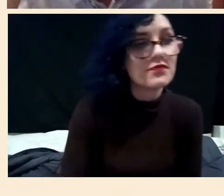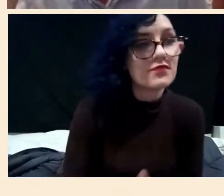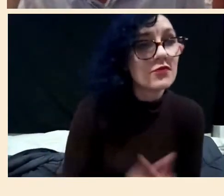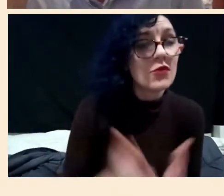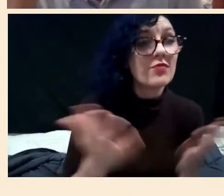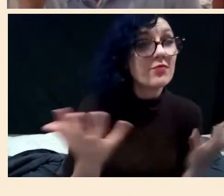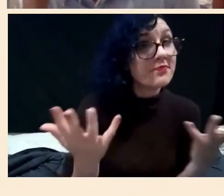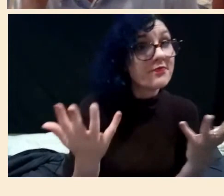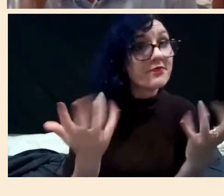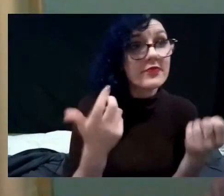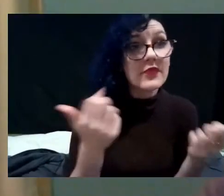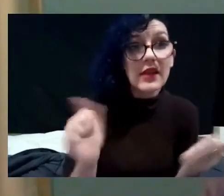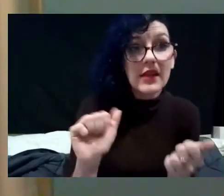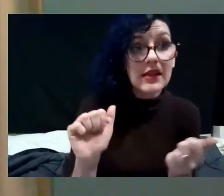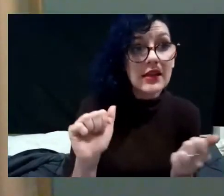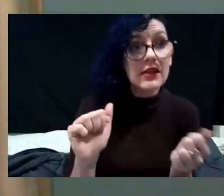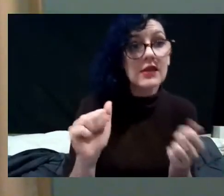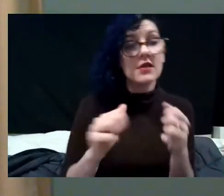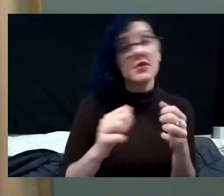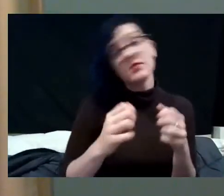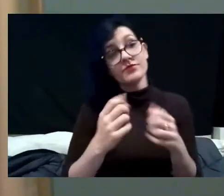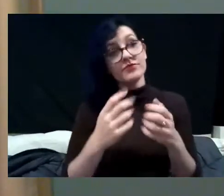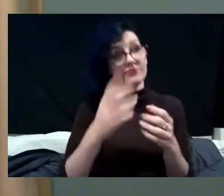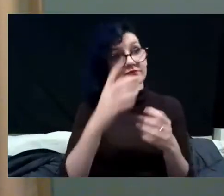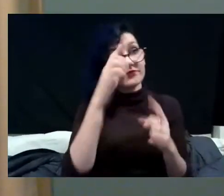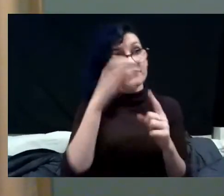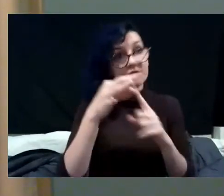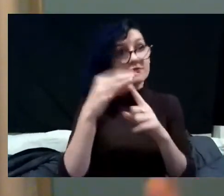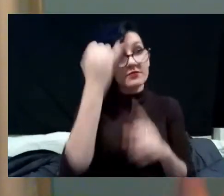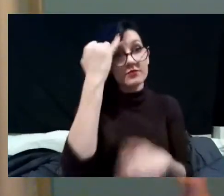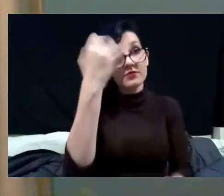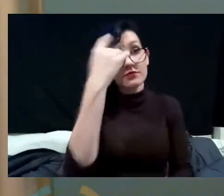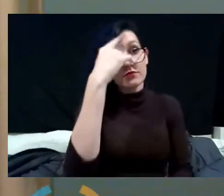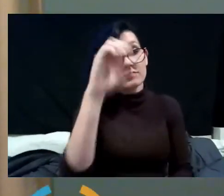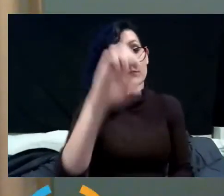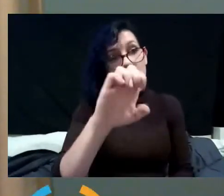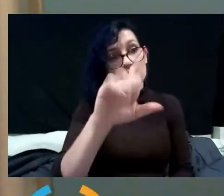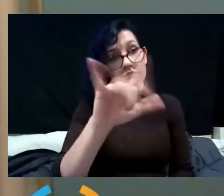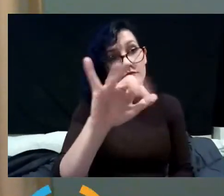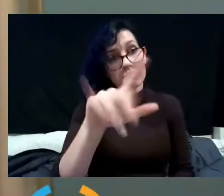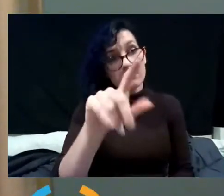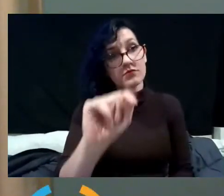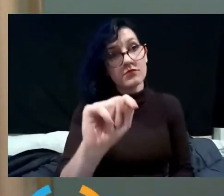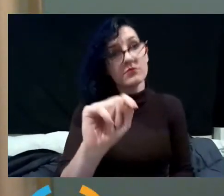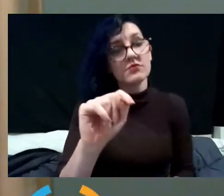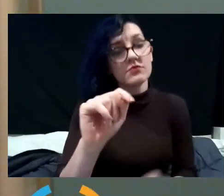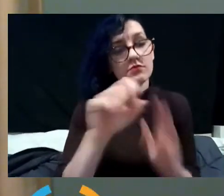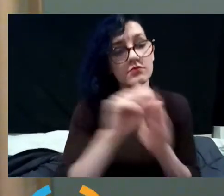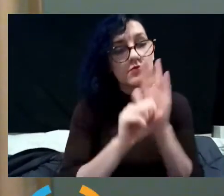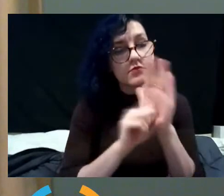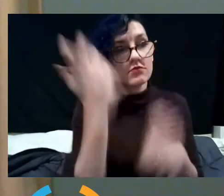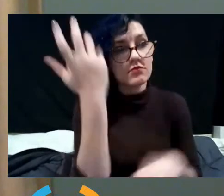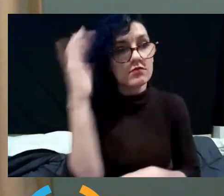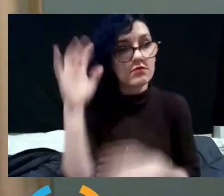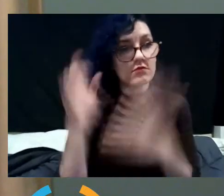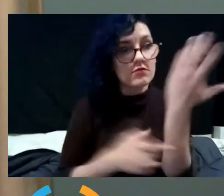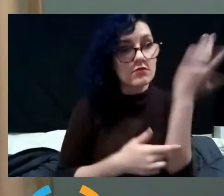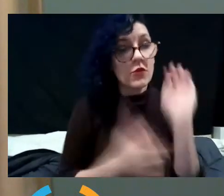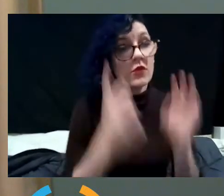State Forest? Right. Well, I think the State Lands Board is an incredibly important role of the Secretary of State. And just for